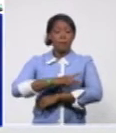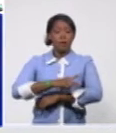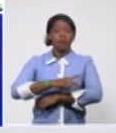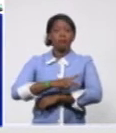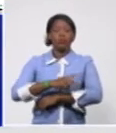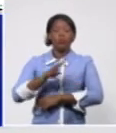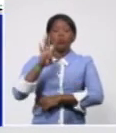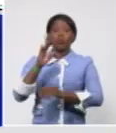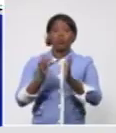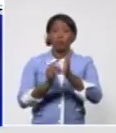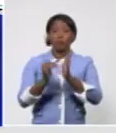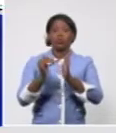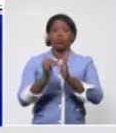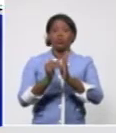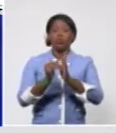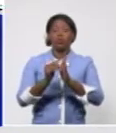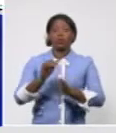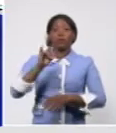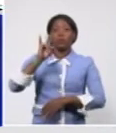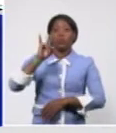Brazil follows with